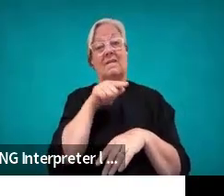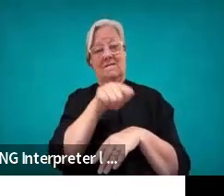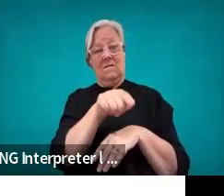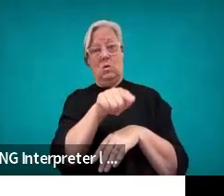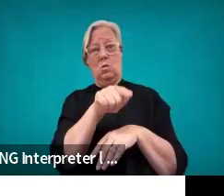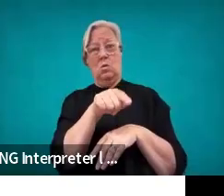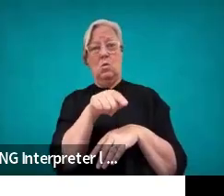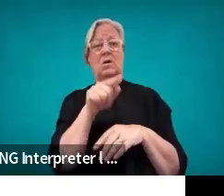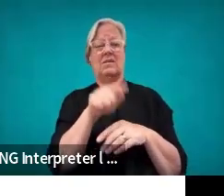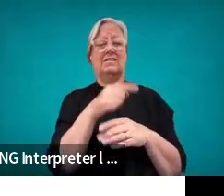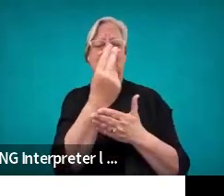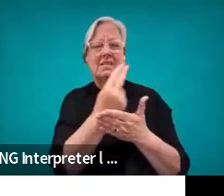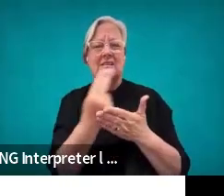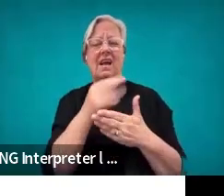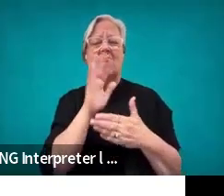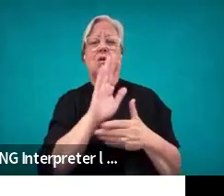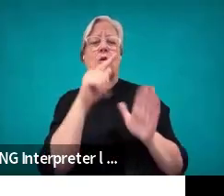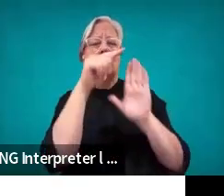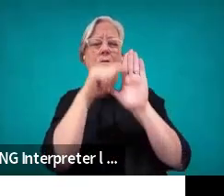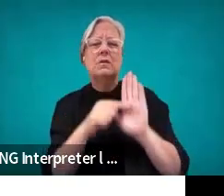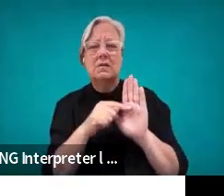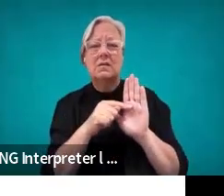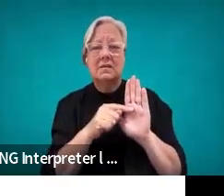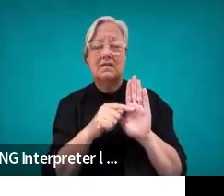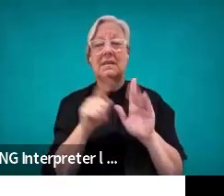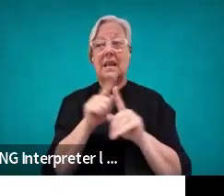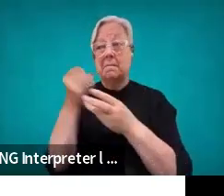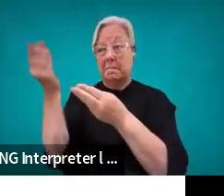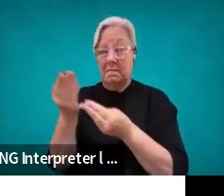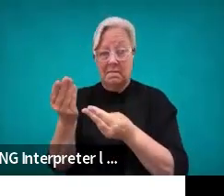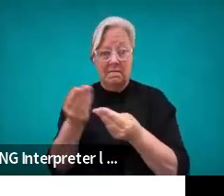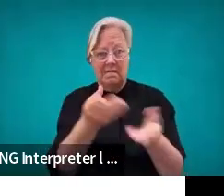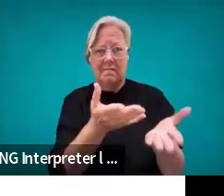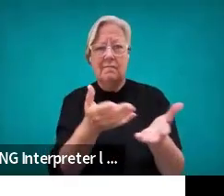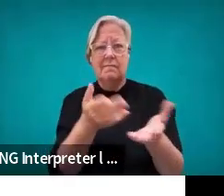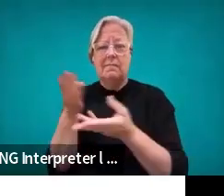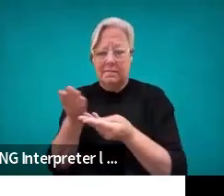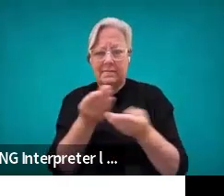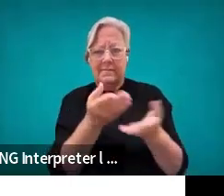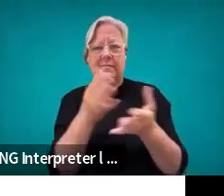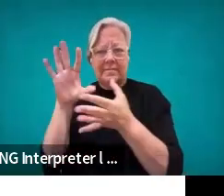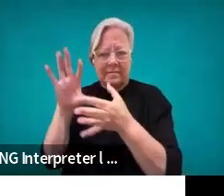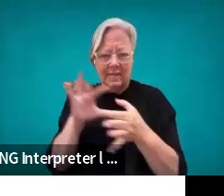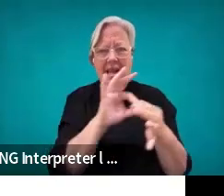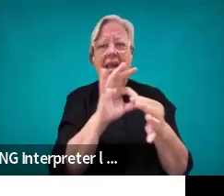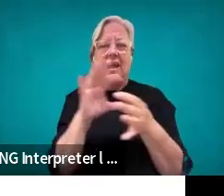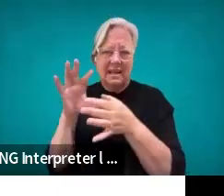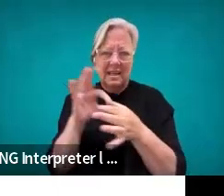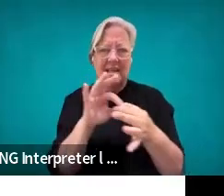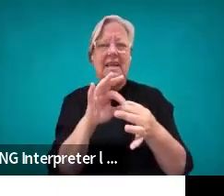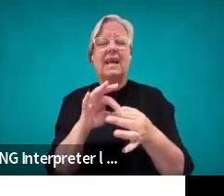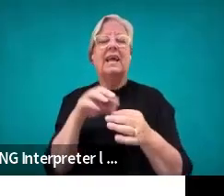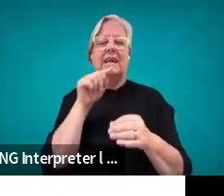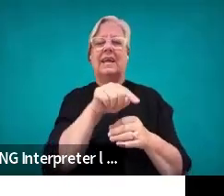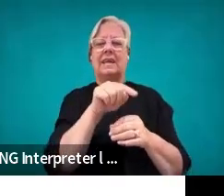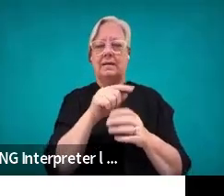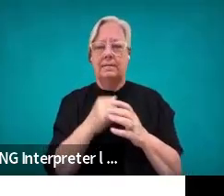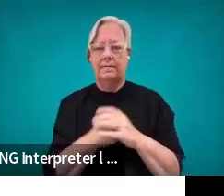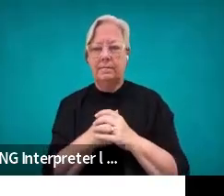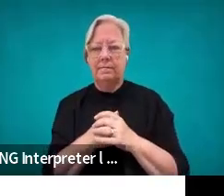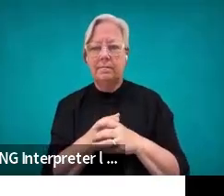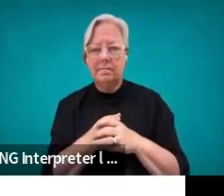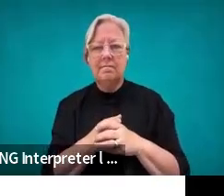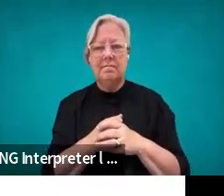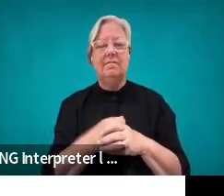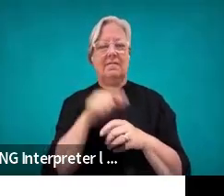it's like it feeds into what we know from, and then it can grow from there as well. I hope I'm making sense. But that's how